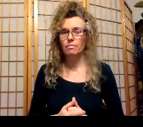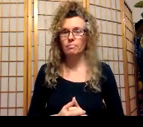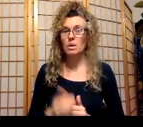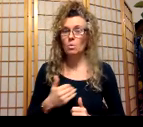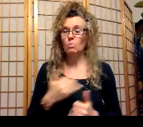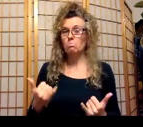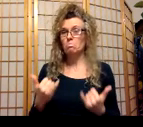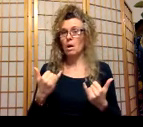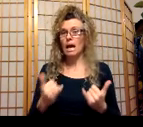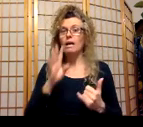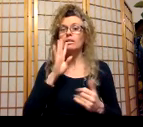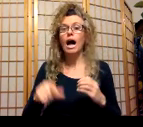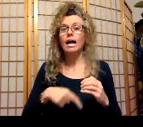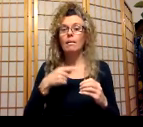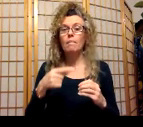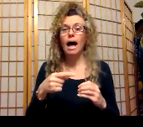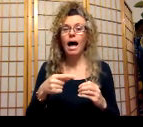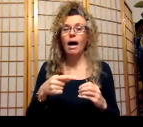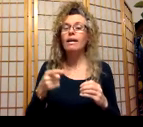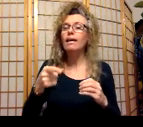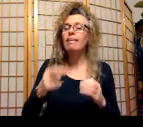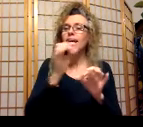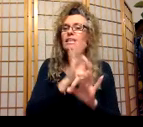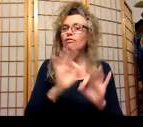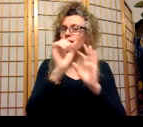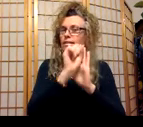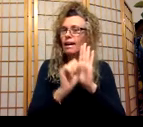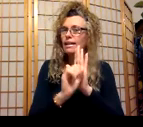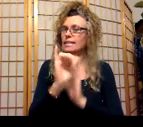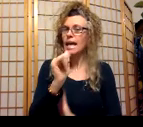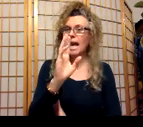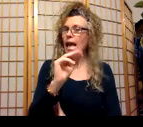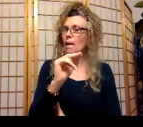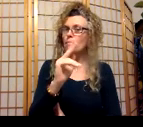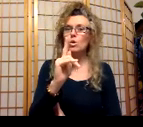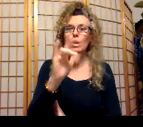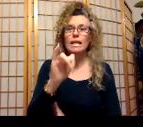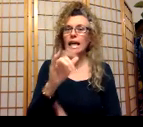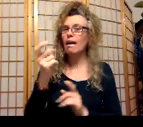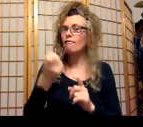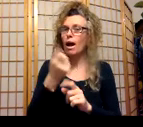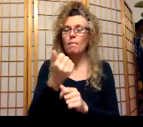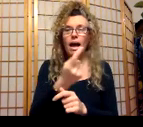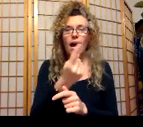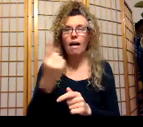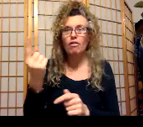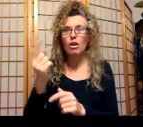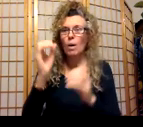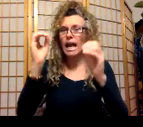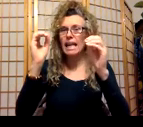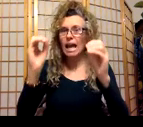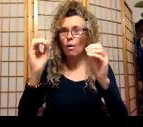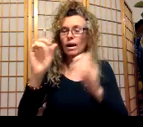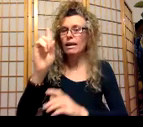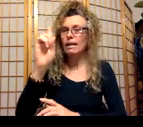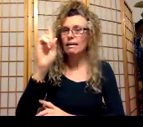We are now talking about these free states with immunity from everyone. Free states where nothing and no one can do